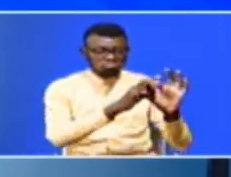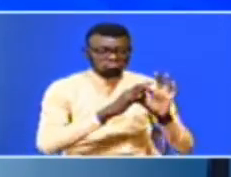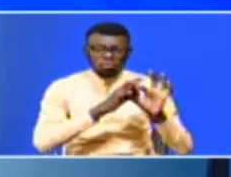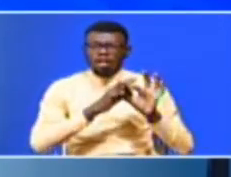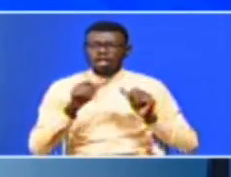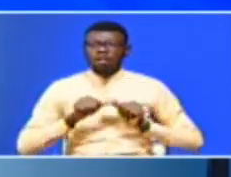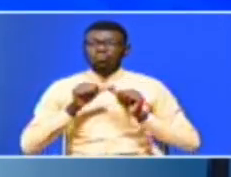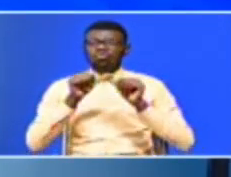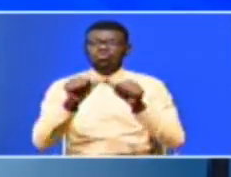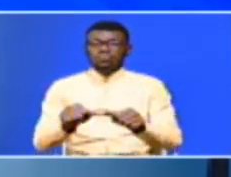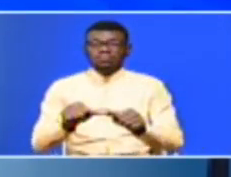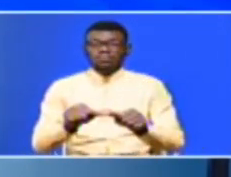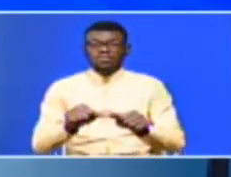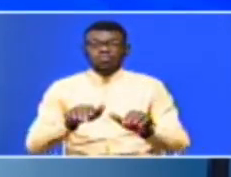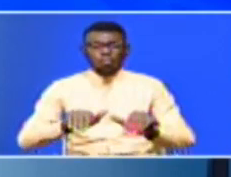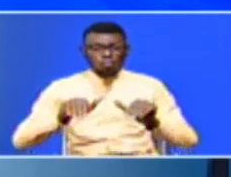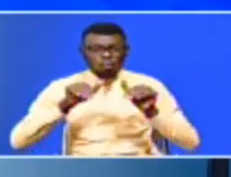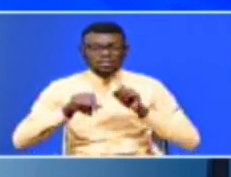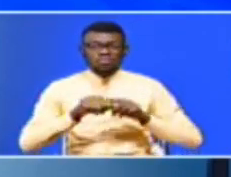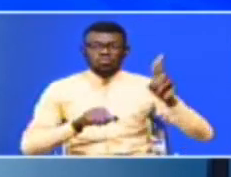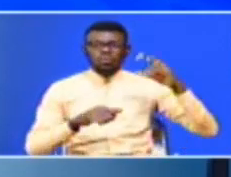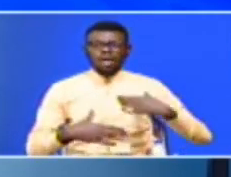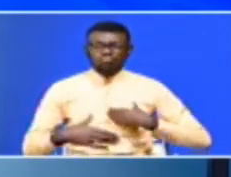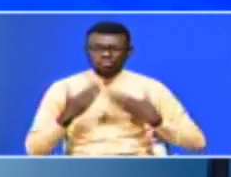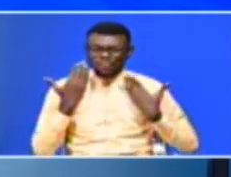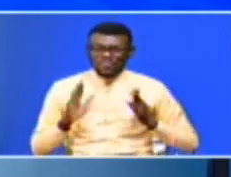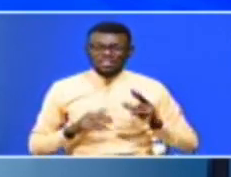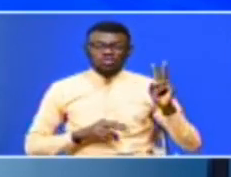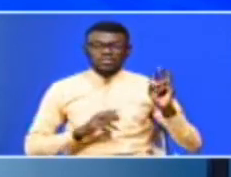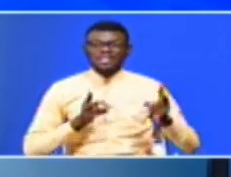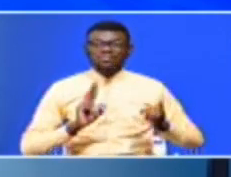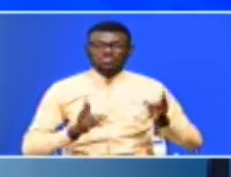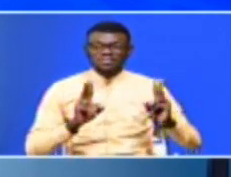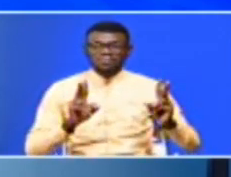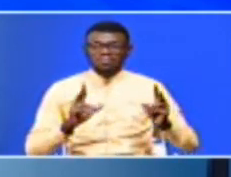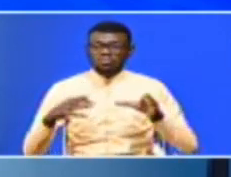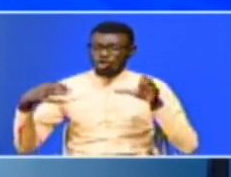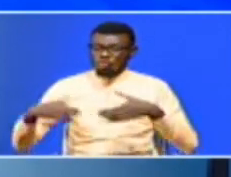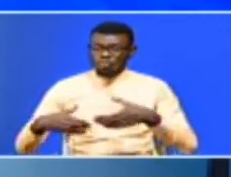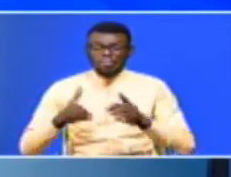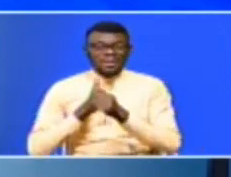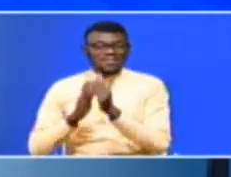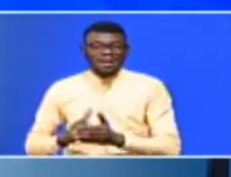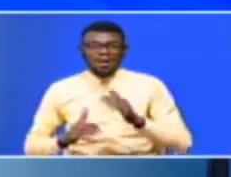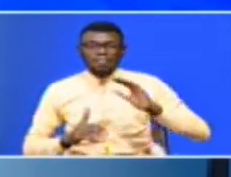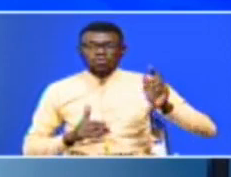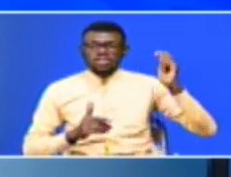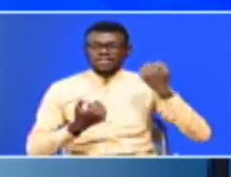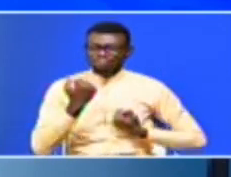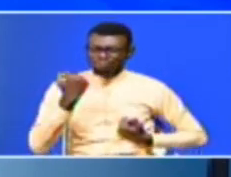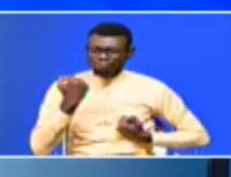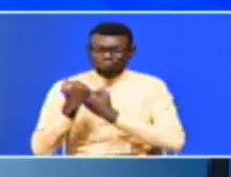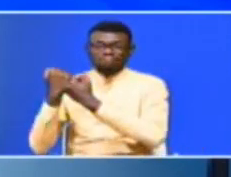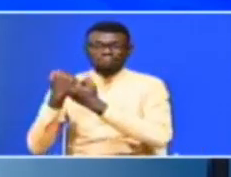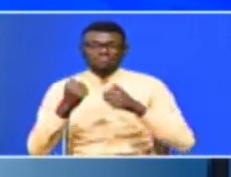momentum ahead of President Uhuru Kenyatta's retirement in 2022, with a section of Mount Kenya leaders endorsing Peter Kenneth